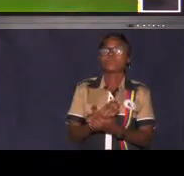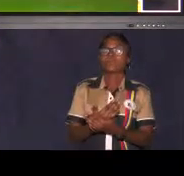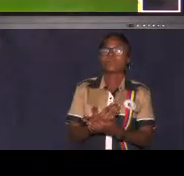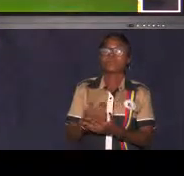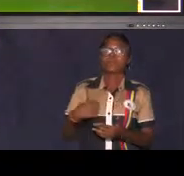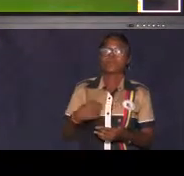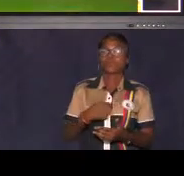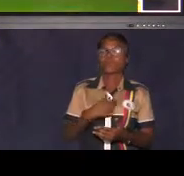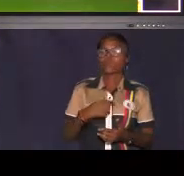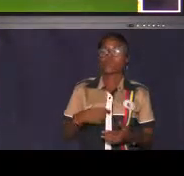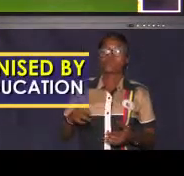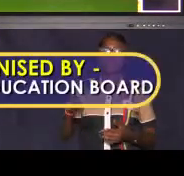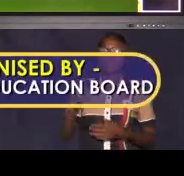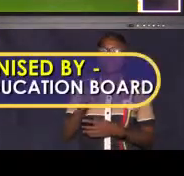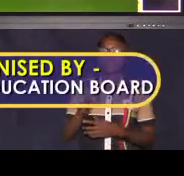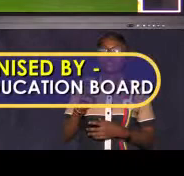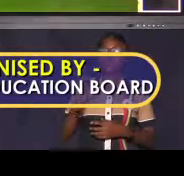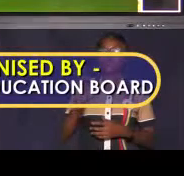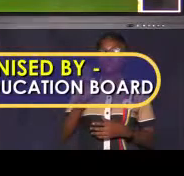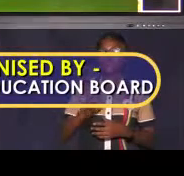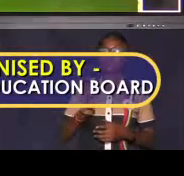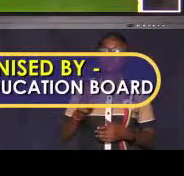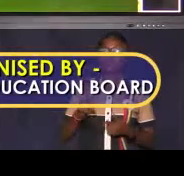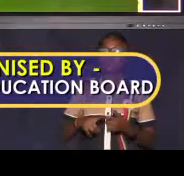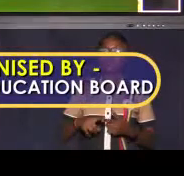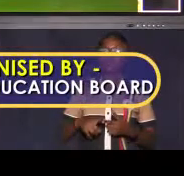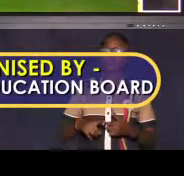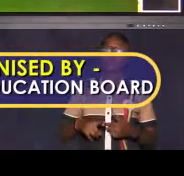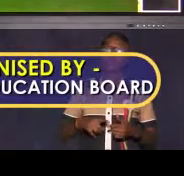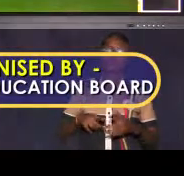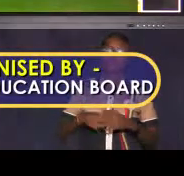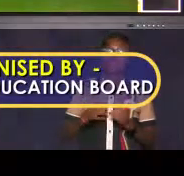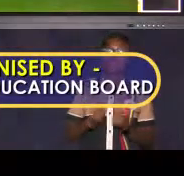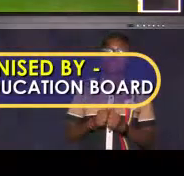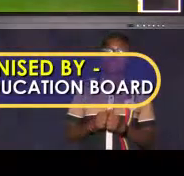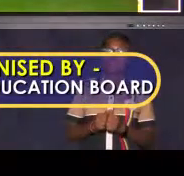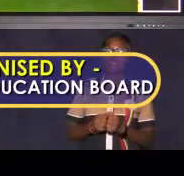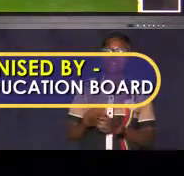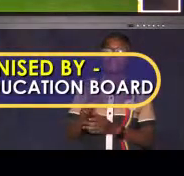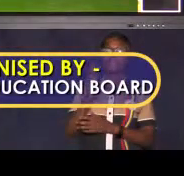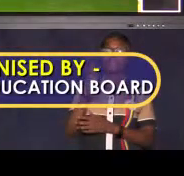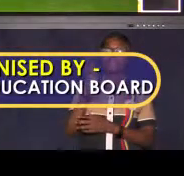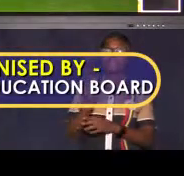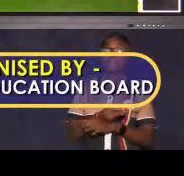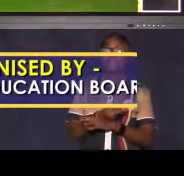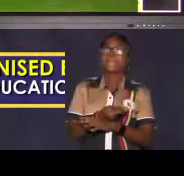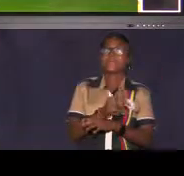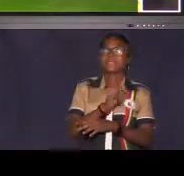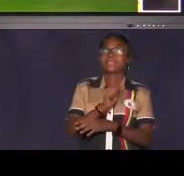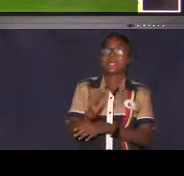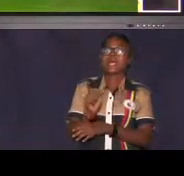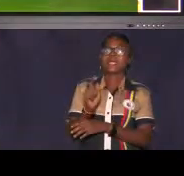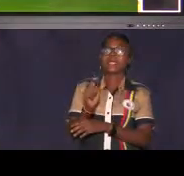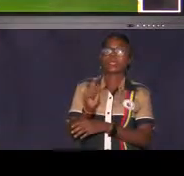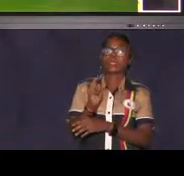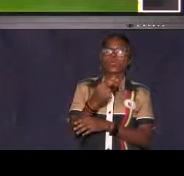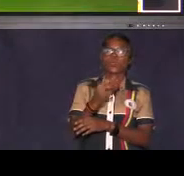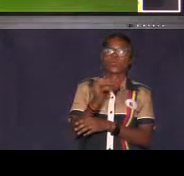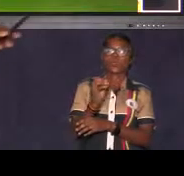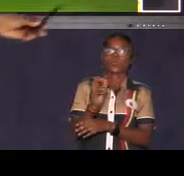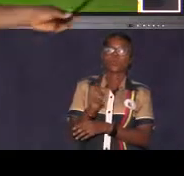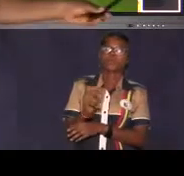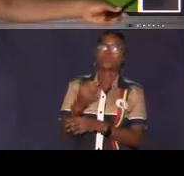we'd like to begin with a math-a-thon, which is a 1-minute exercise where you exercise your mental